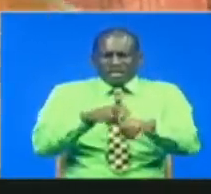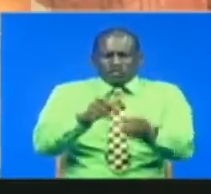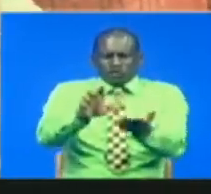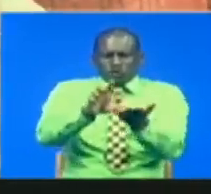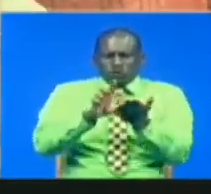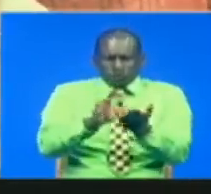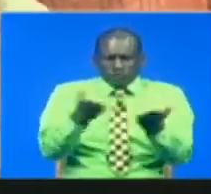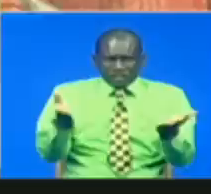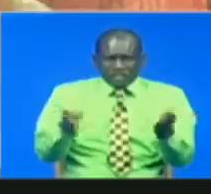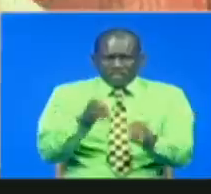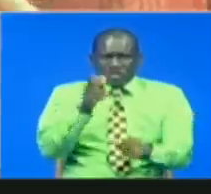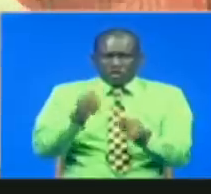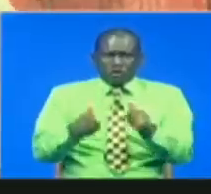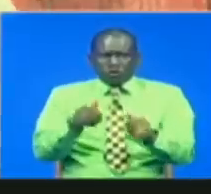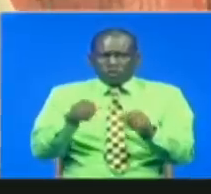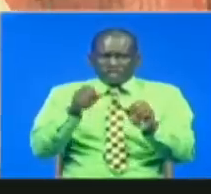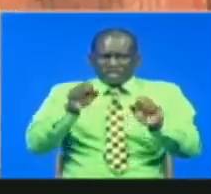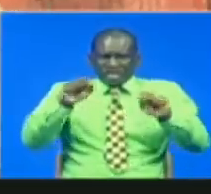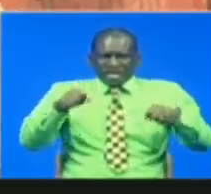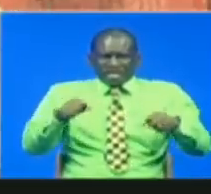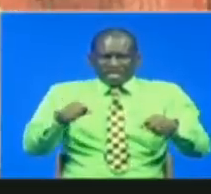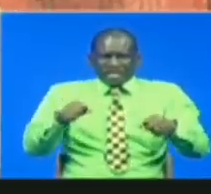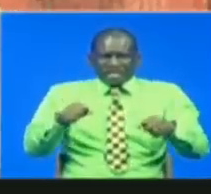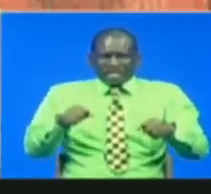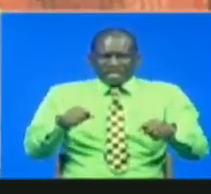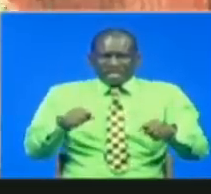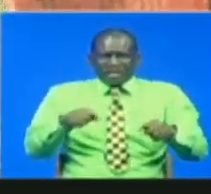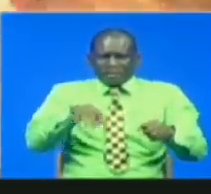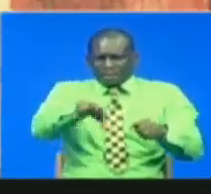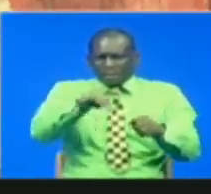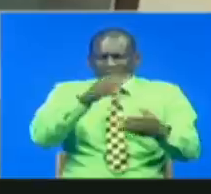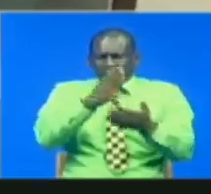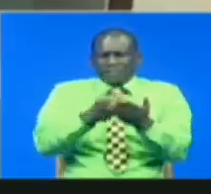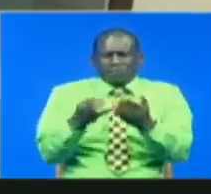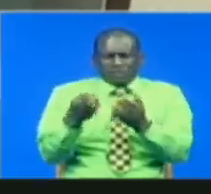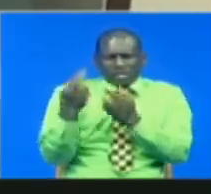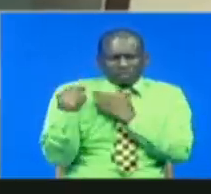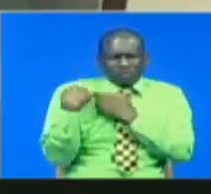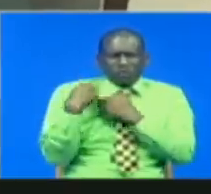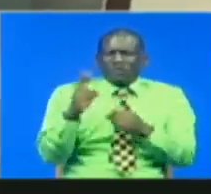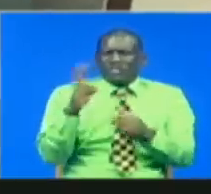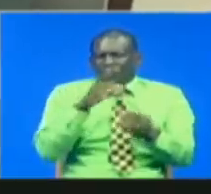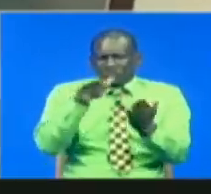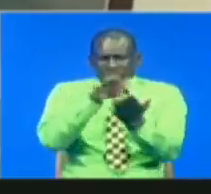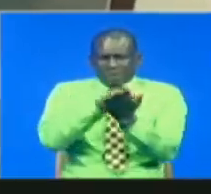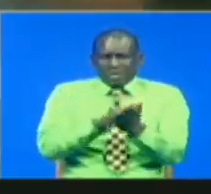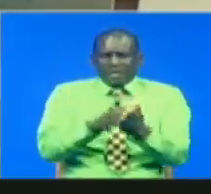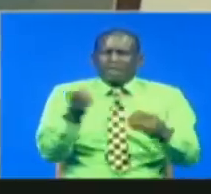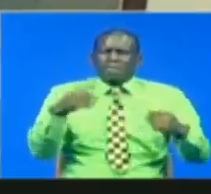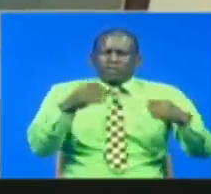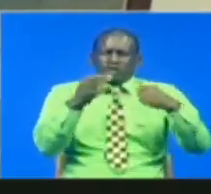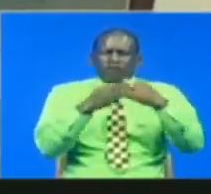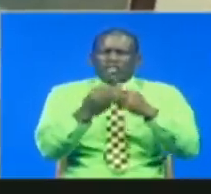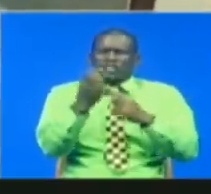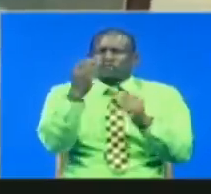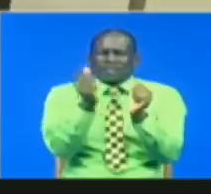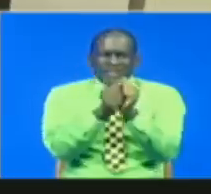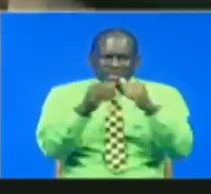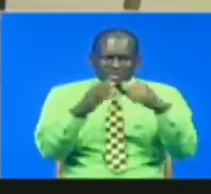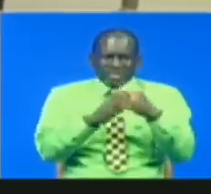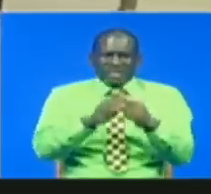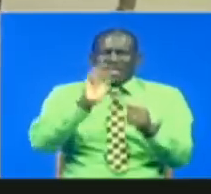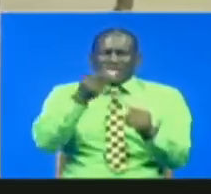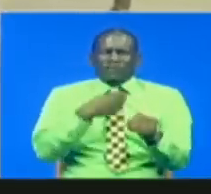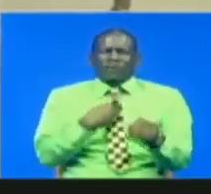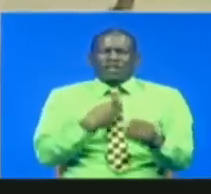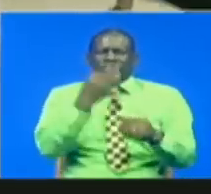to, you know, sort of take off some of the burden of the risk from the banks. In August 2019, Kenya will mark